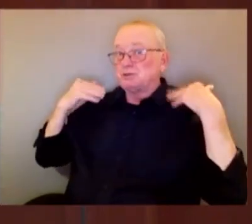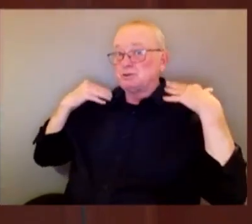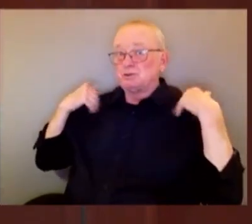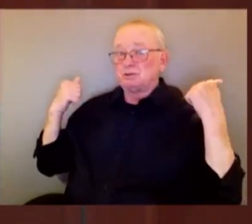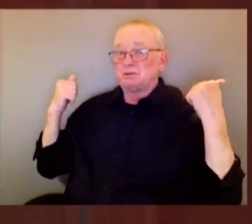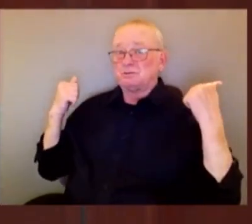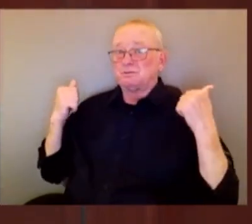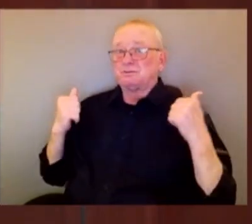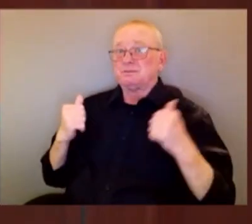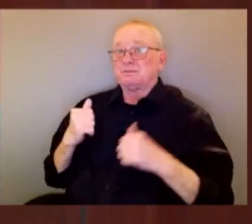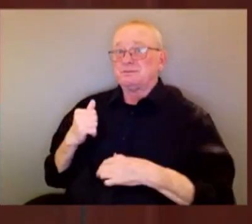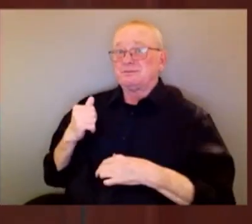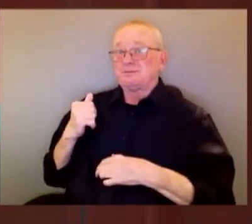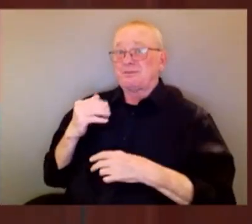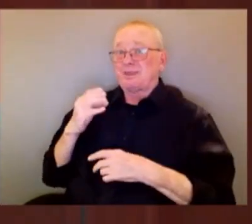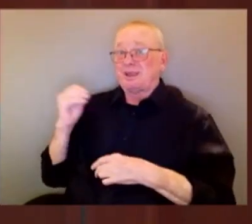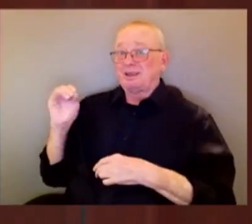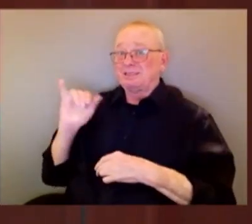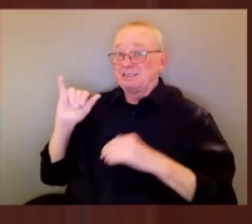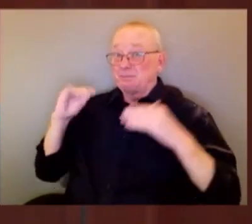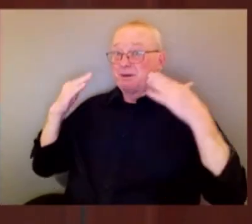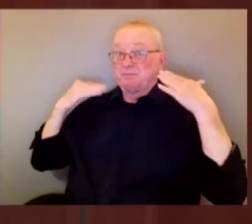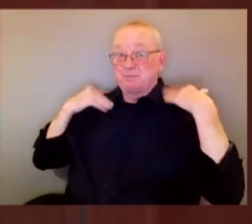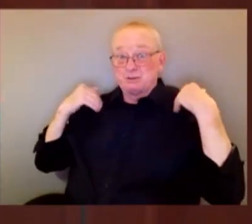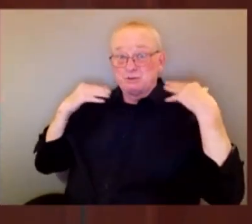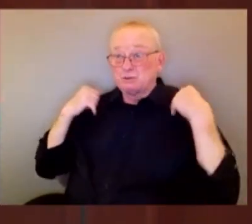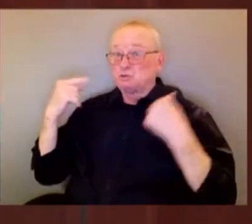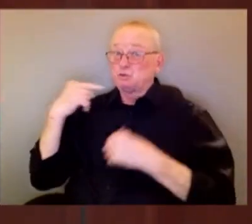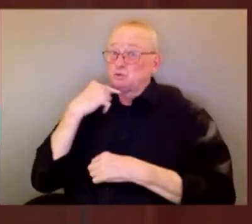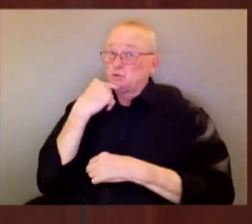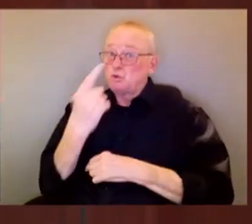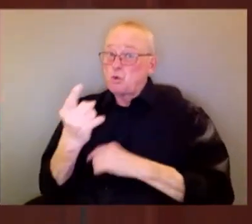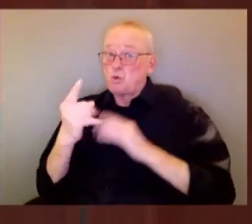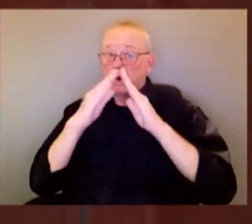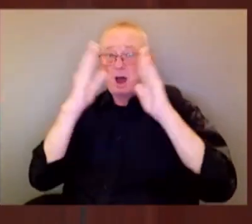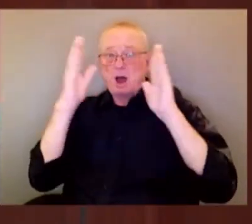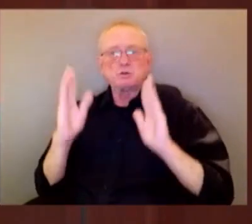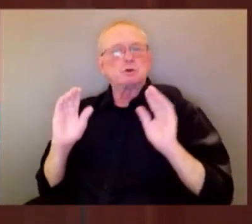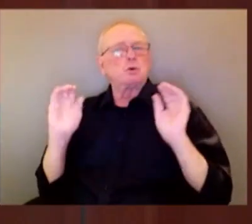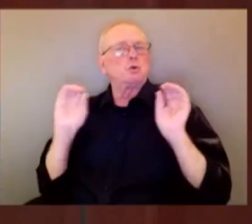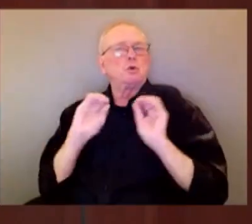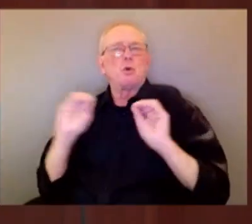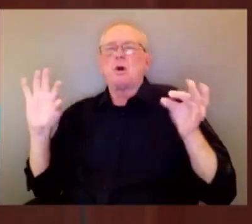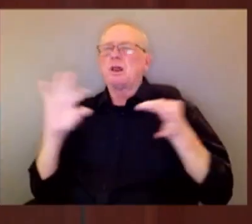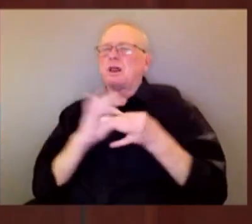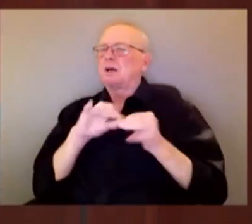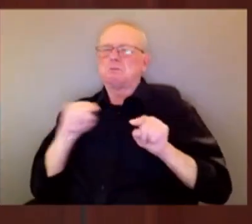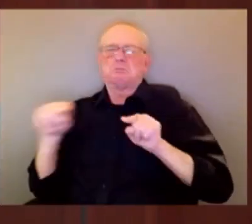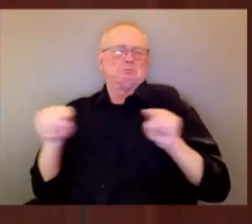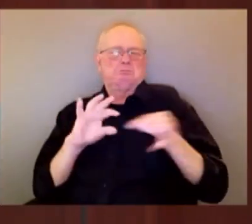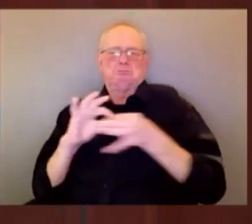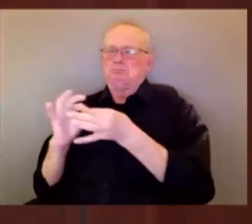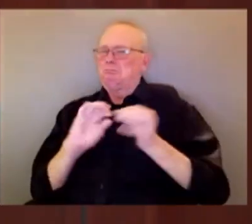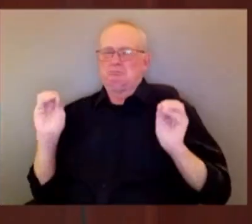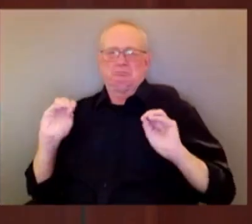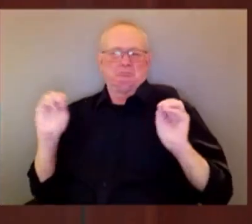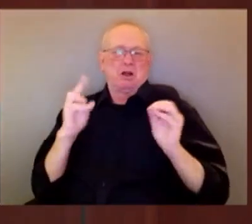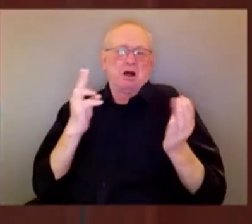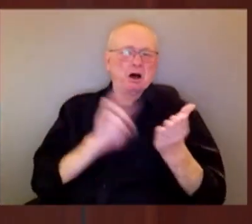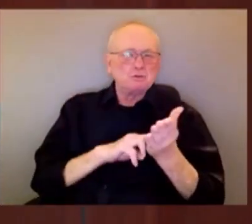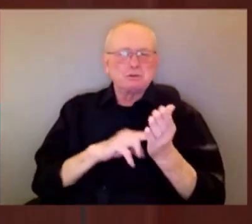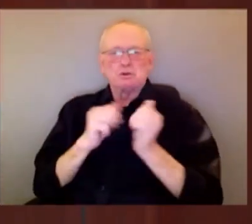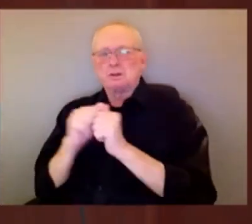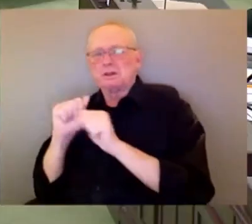same minister told this chamber he found no connection to the Minister of Municipal Affairs, now would be a good time to correct the